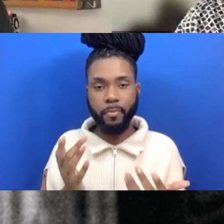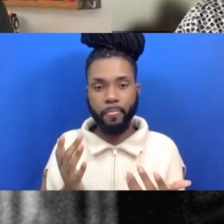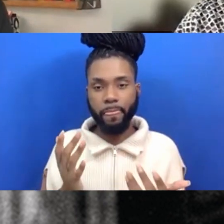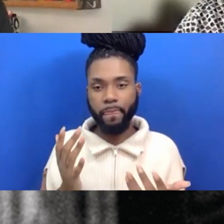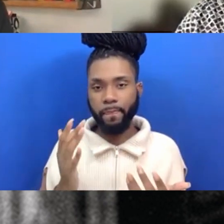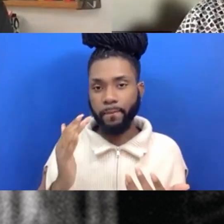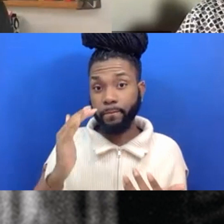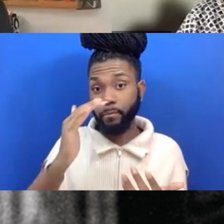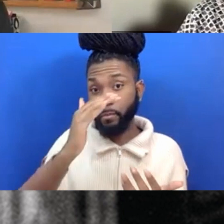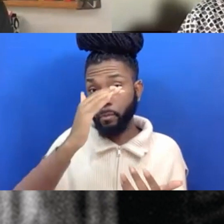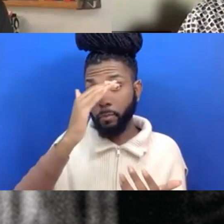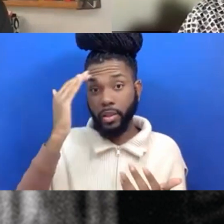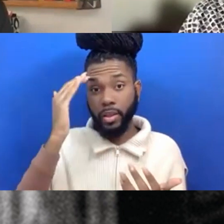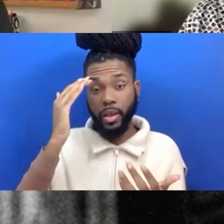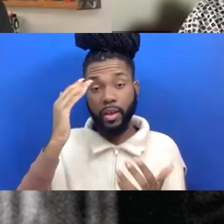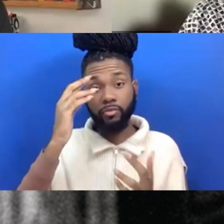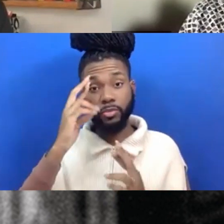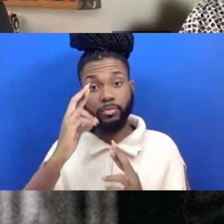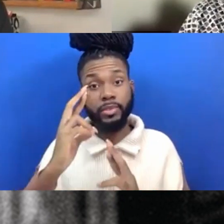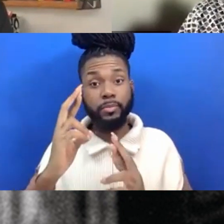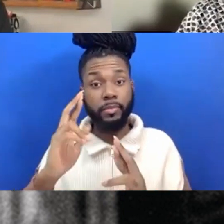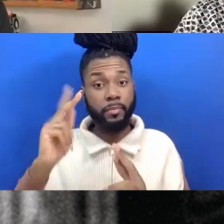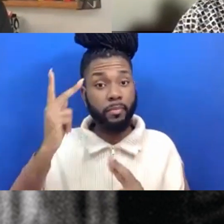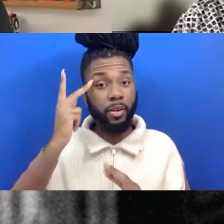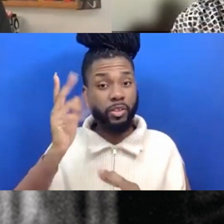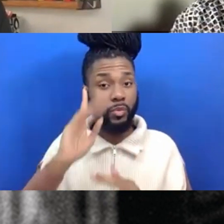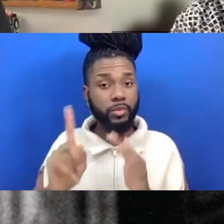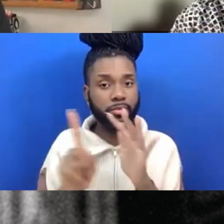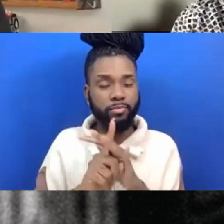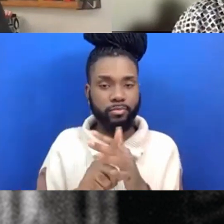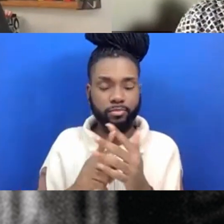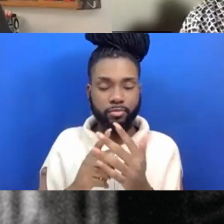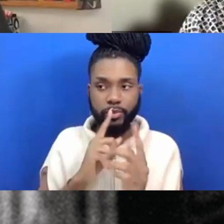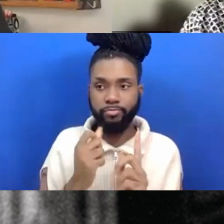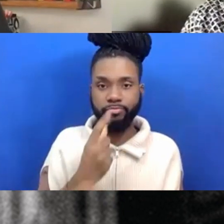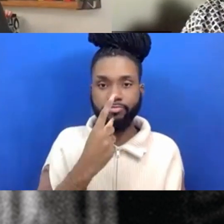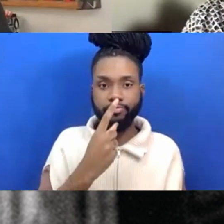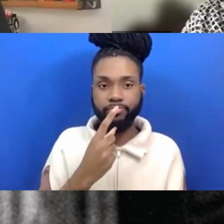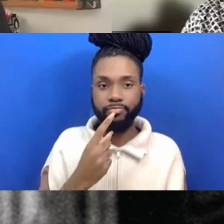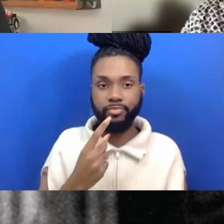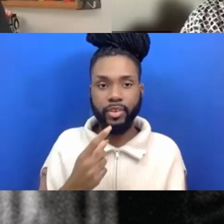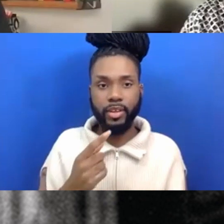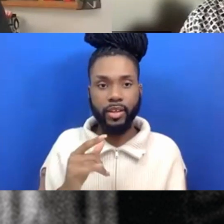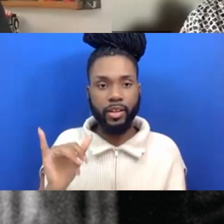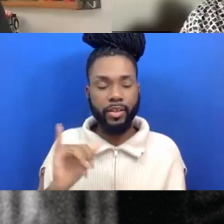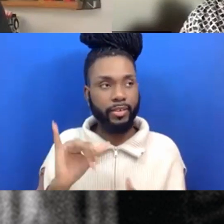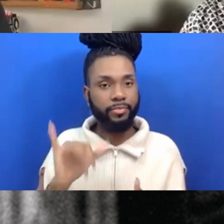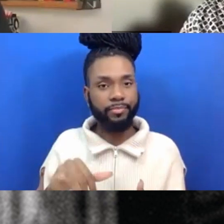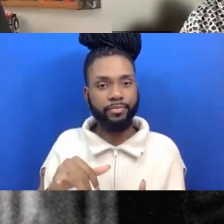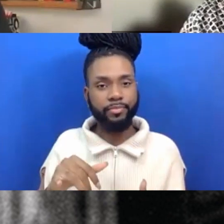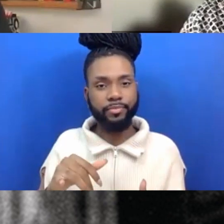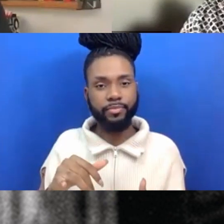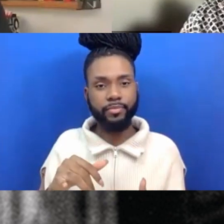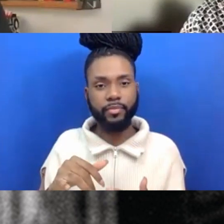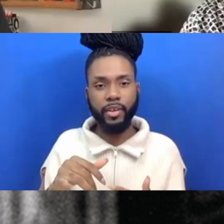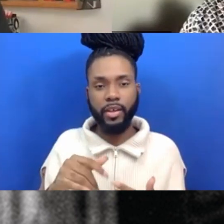Black respectability will come creeping up when you least expect it, right? Like, you know, the desire for